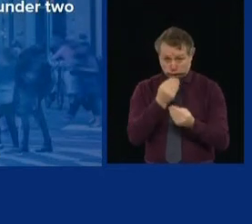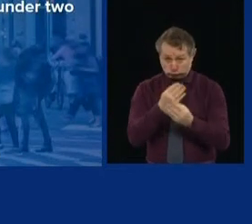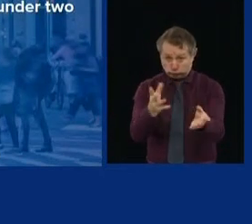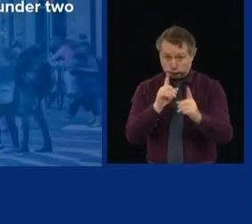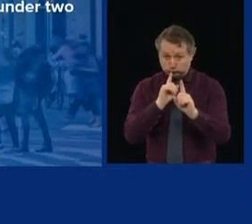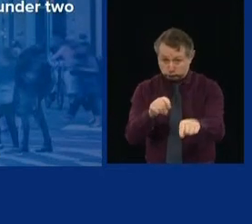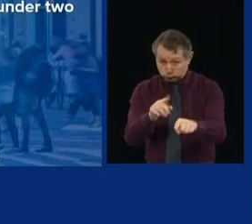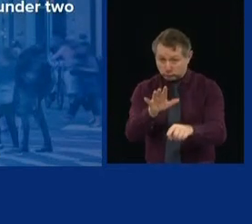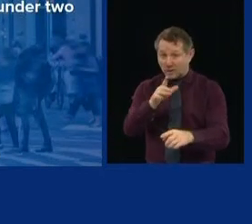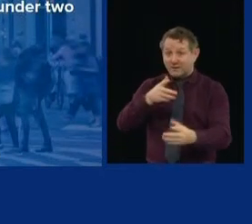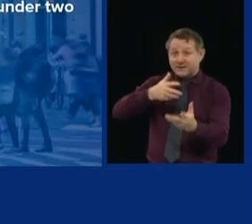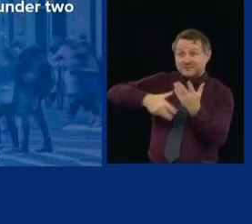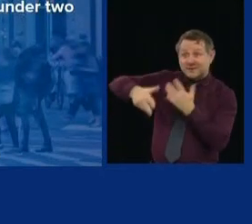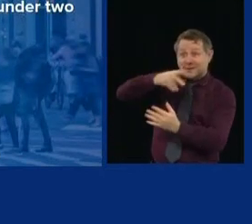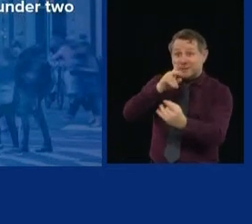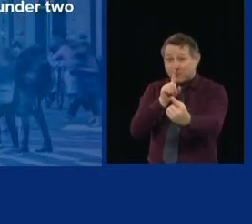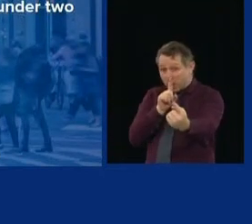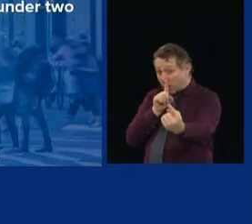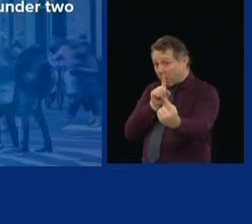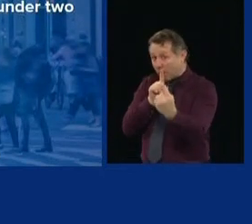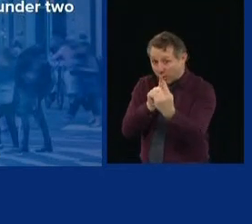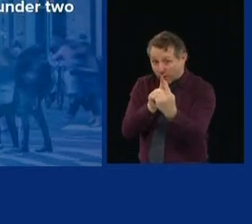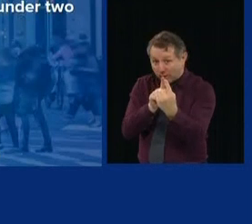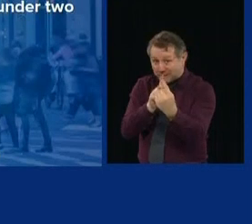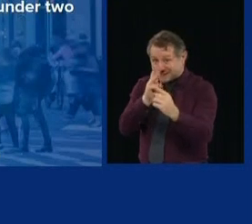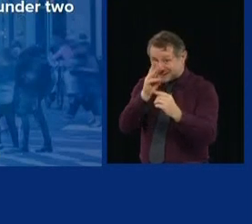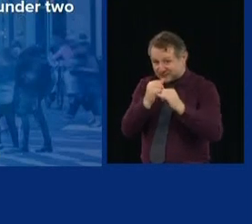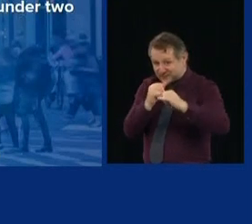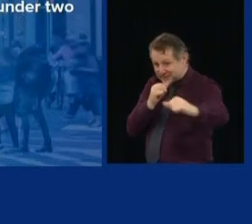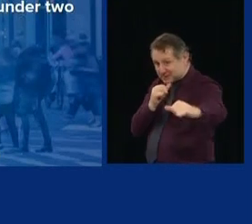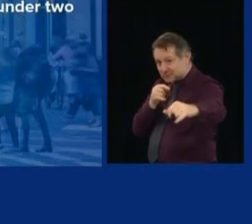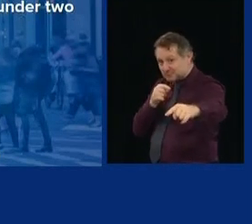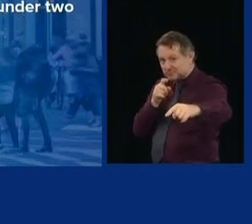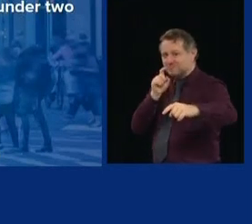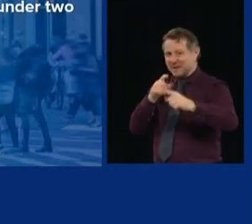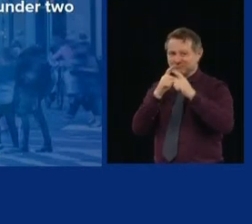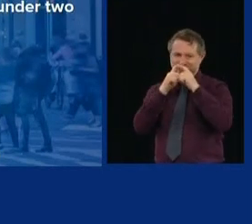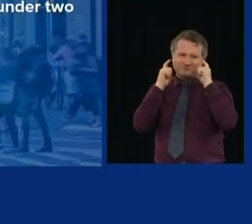of another person, wear a mask. That is a requirement.